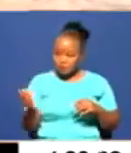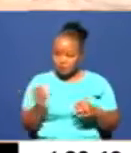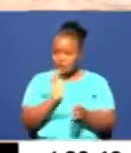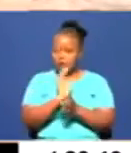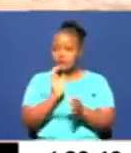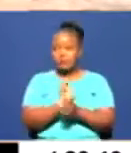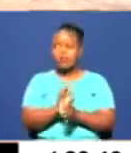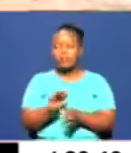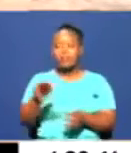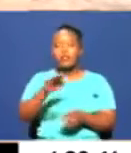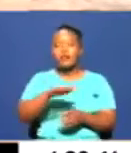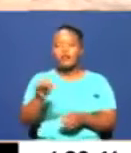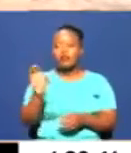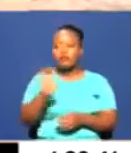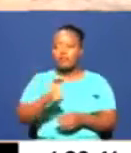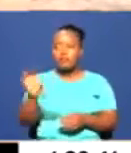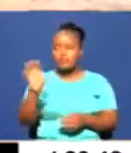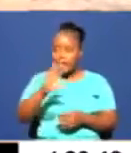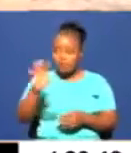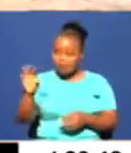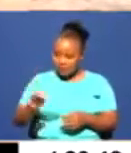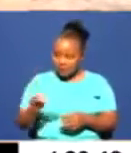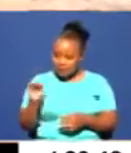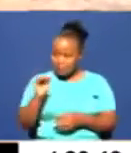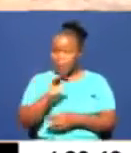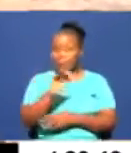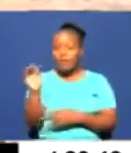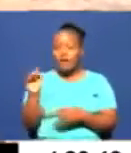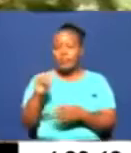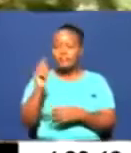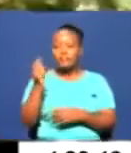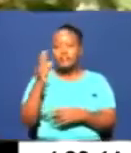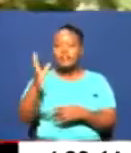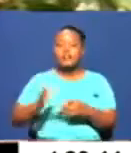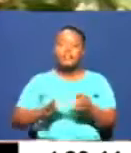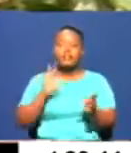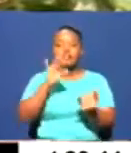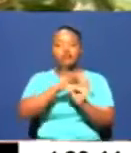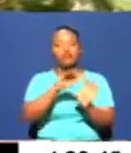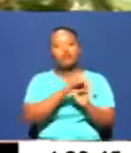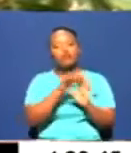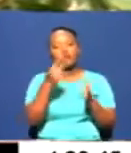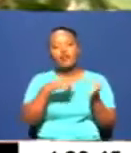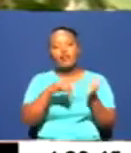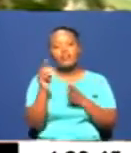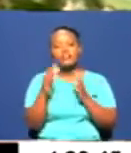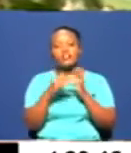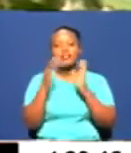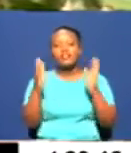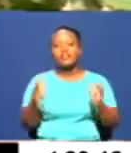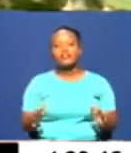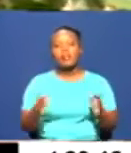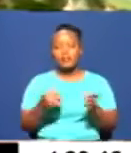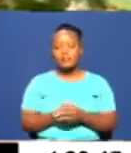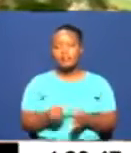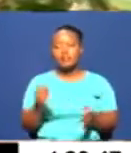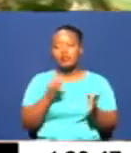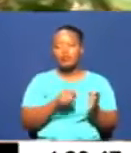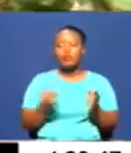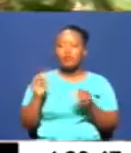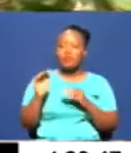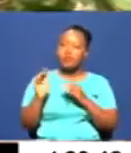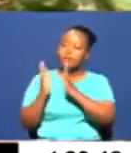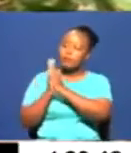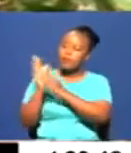East Africa, Kenya, who urged Kenyans to vote in the right leaders. Na tunaendelea kuomba ya kwamba viongozi waweze kuwa